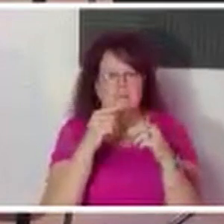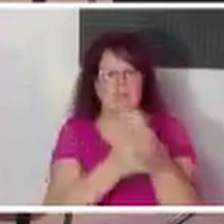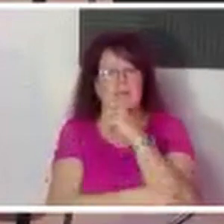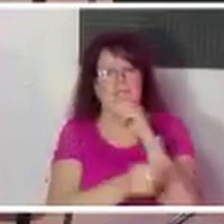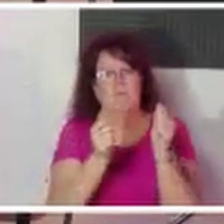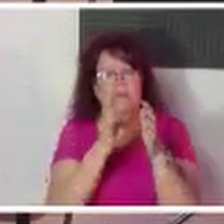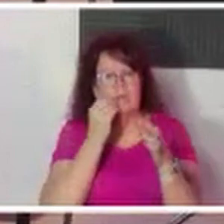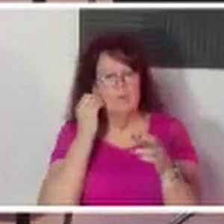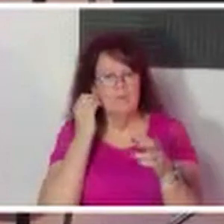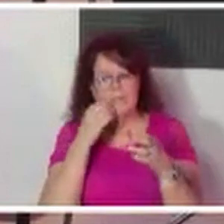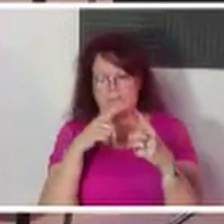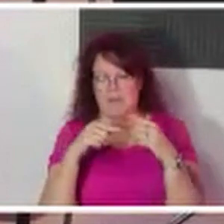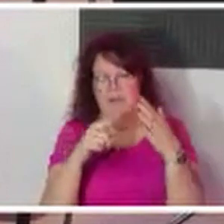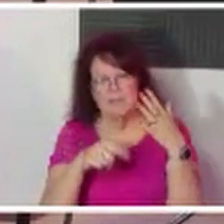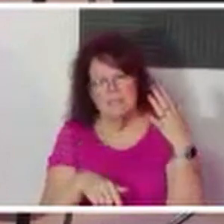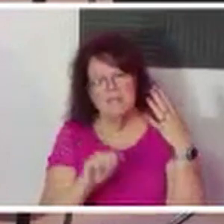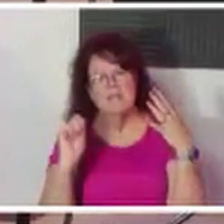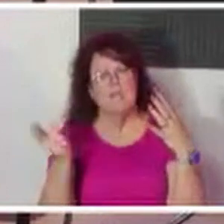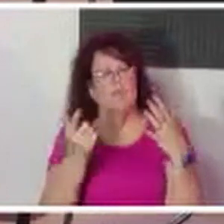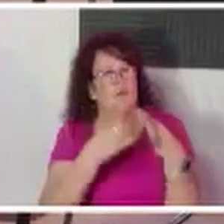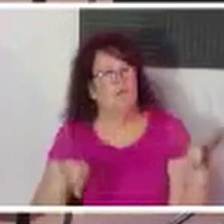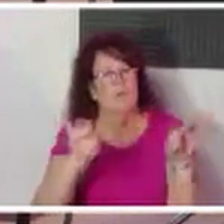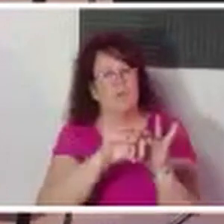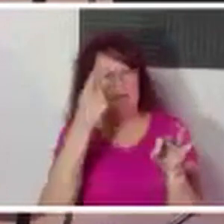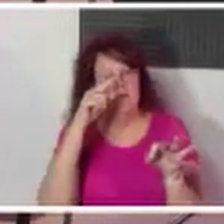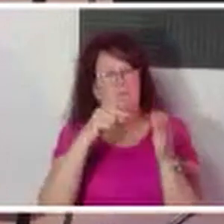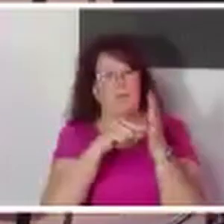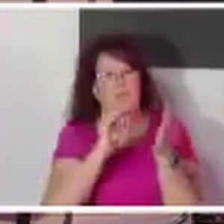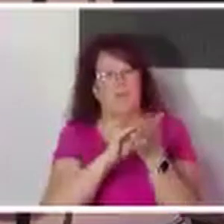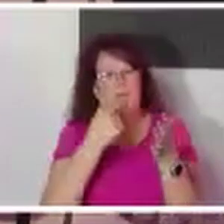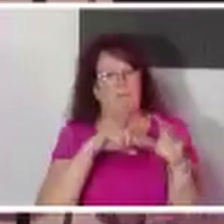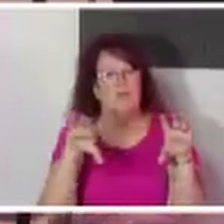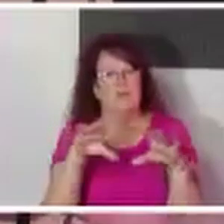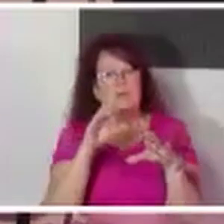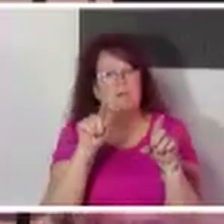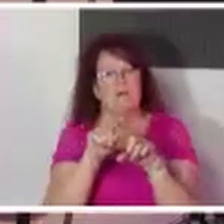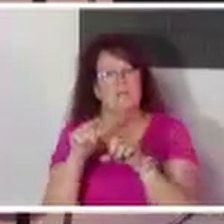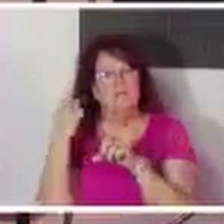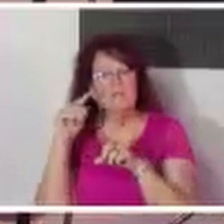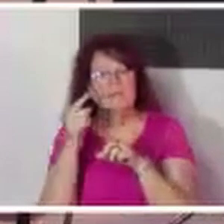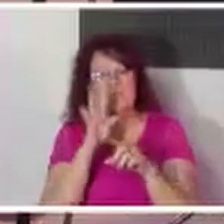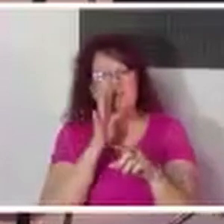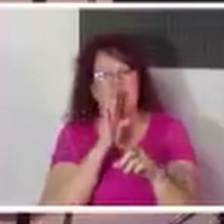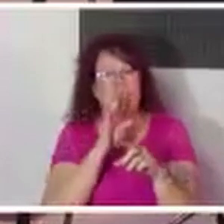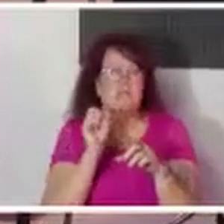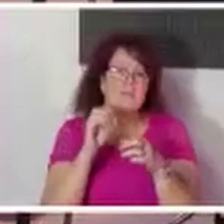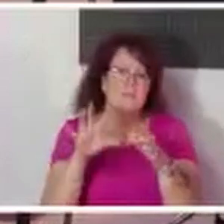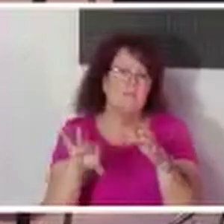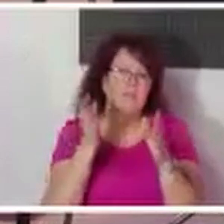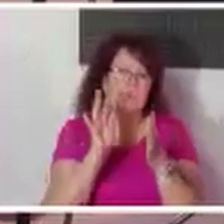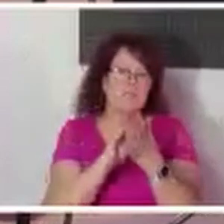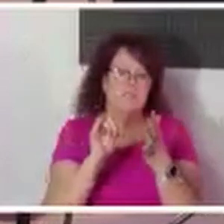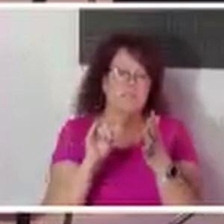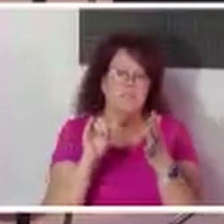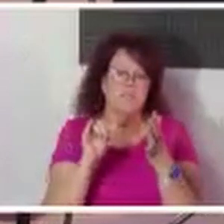all of this. Those are all critical to this model working and also to human thriving, generally speaking. And so finding ways to uplift